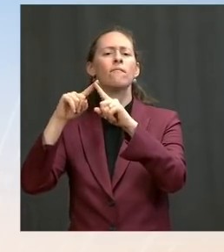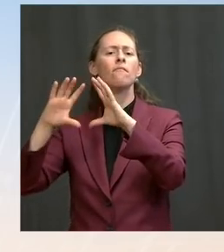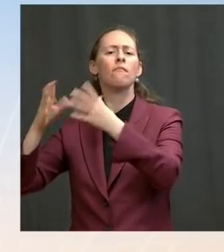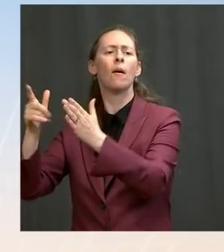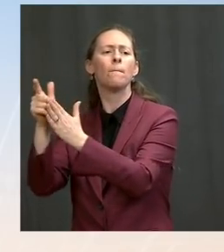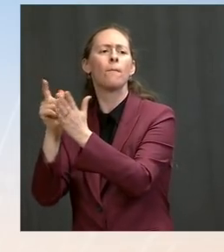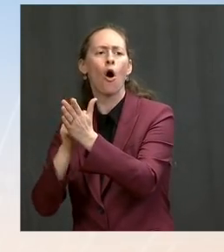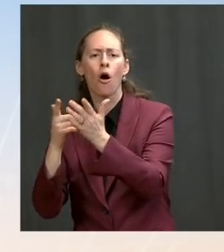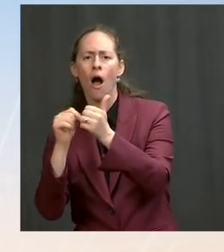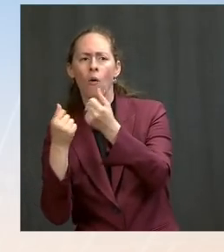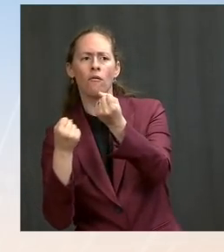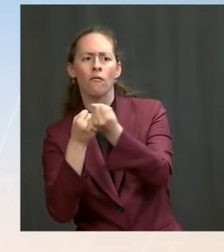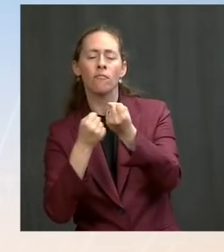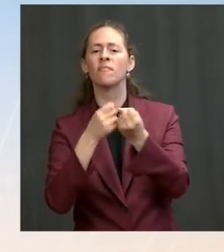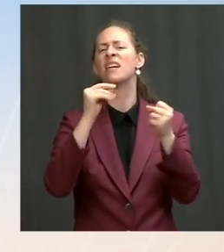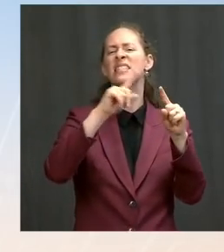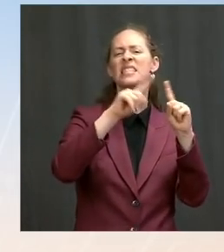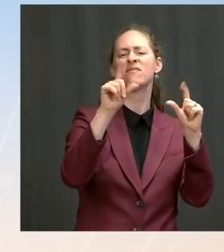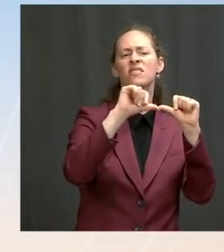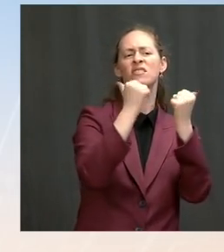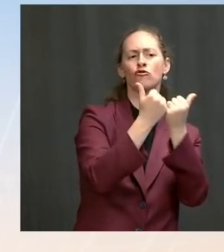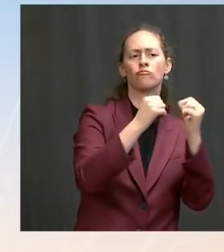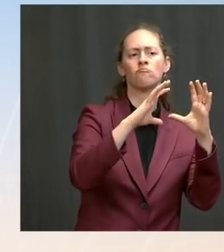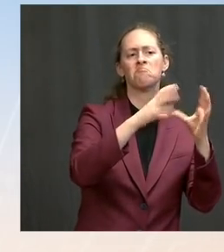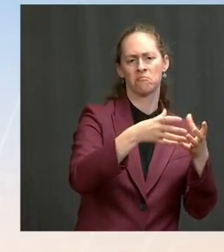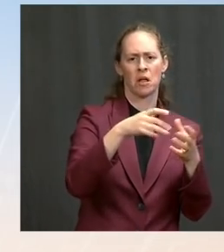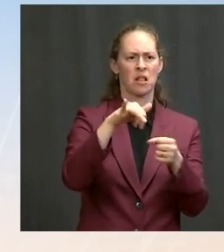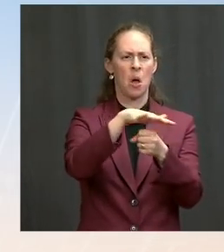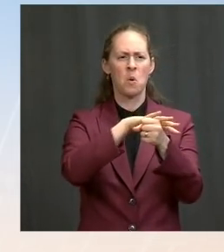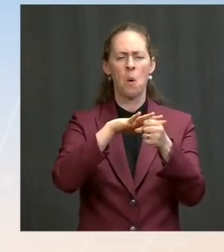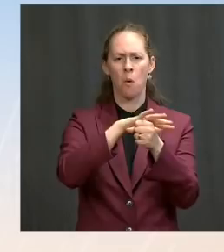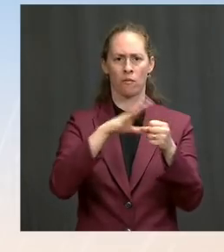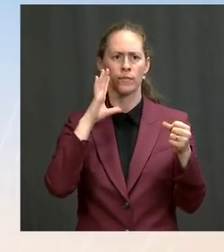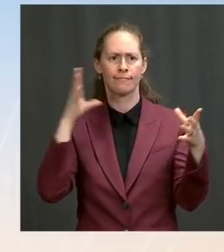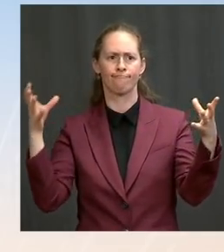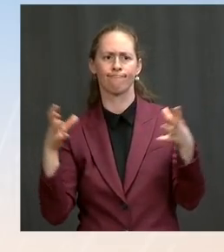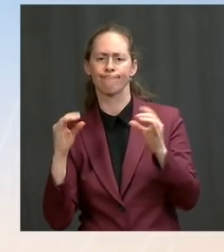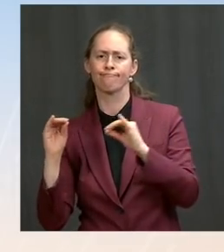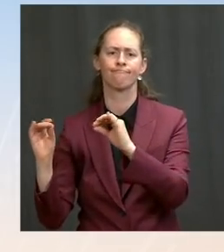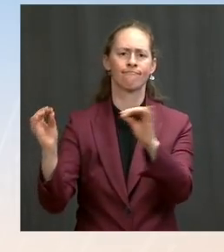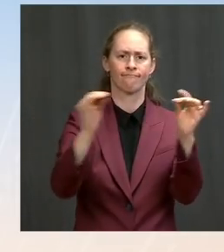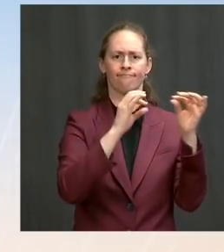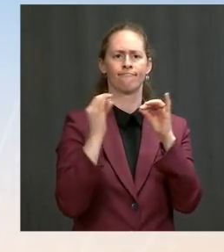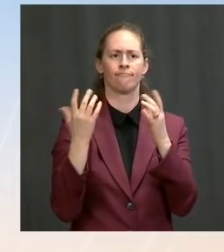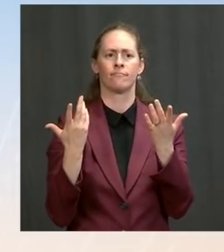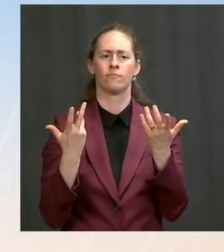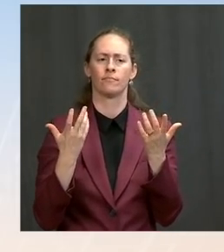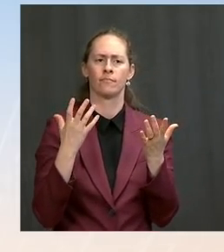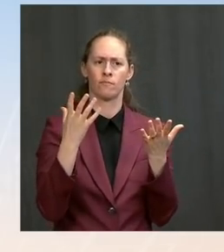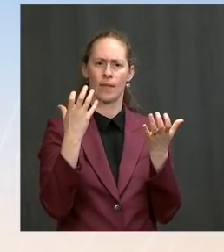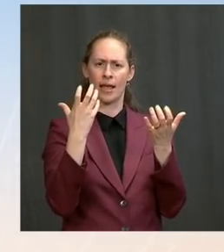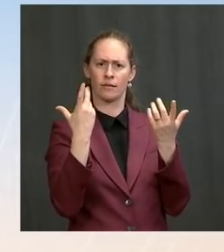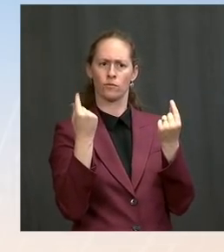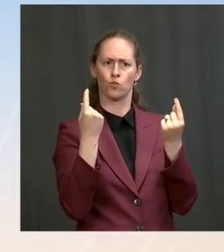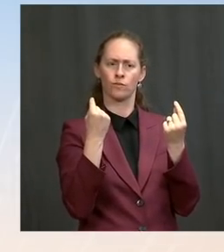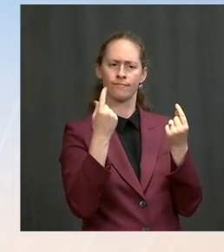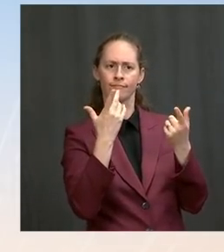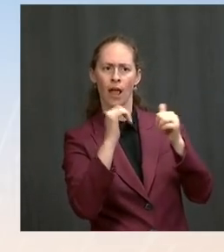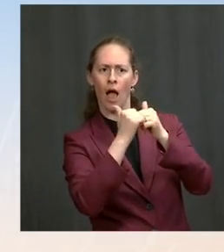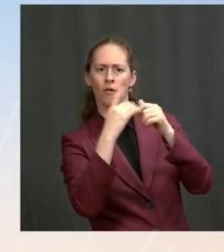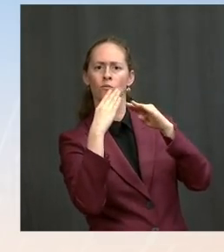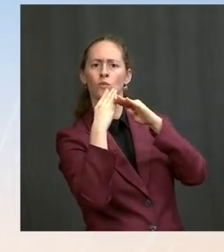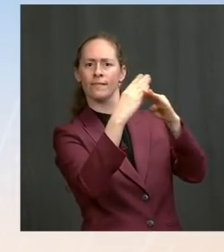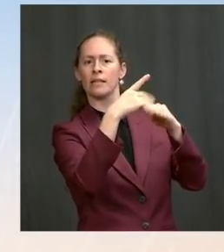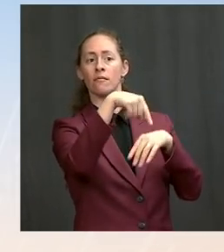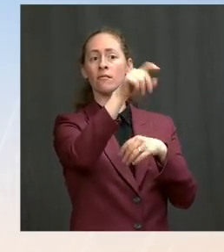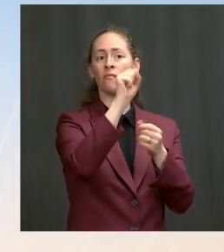and local philanthropies from cities across the country to work on developing local eviction prevention action plans. This summit is just one of a number